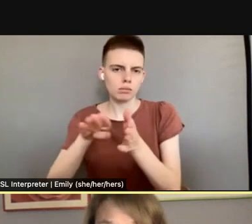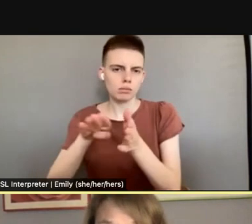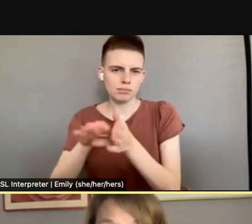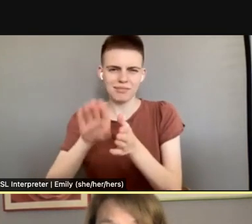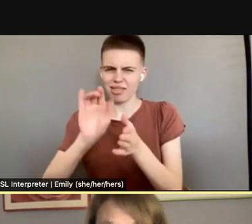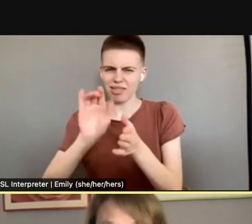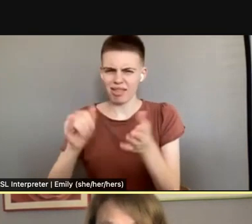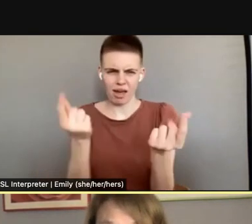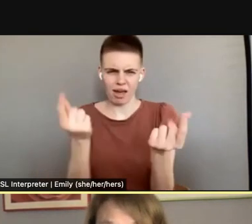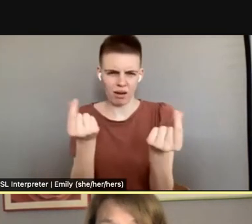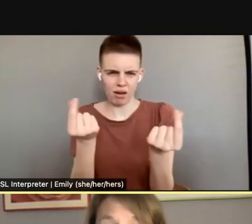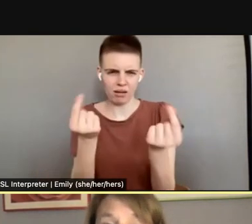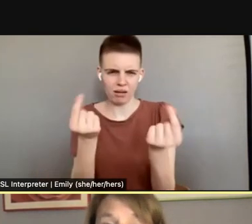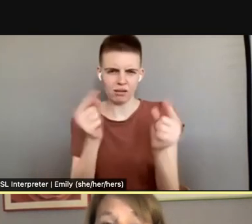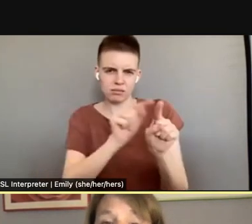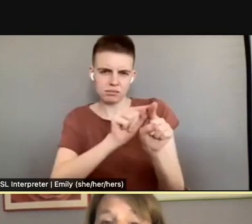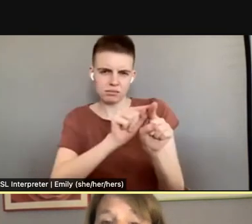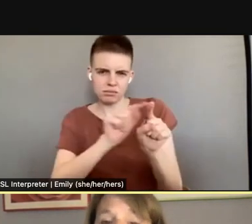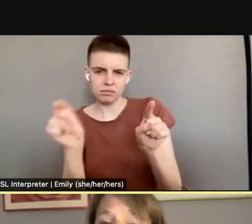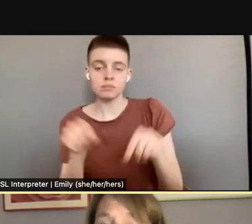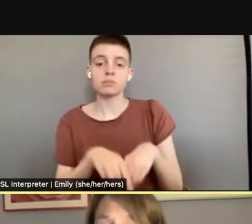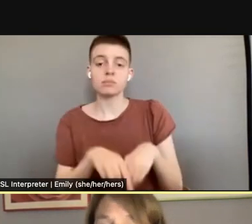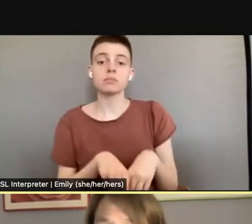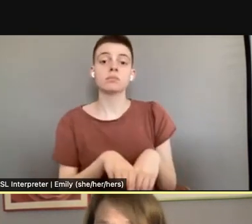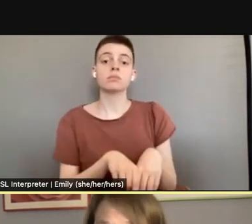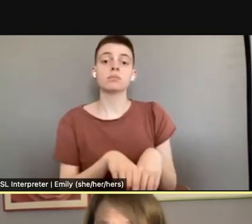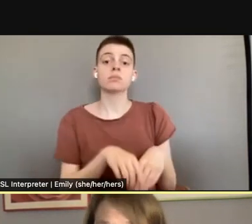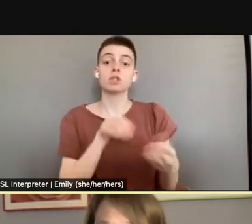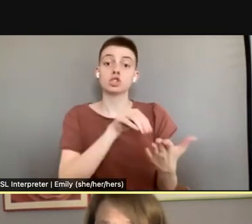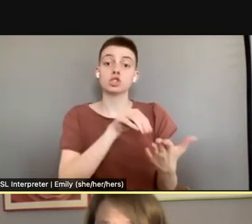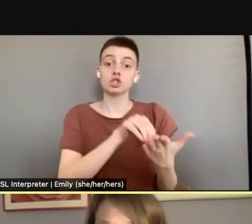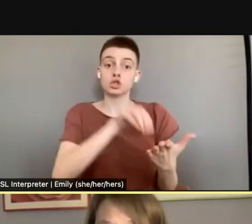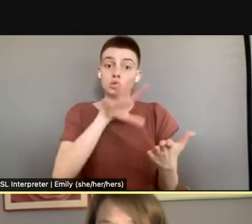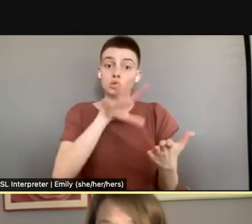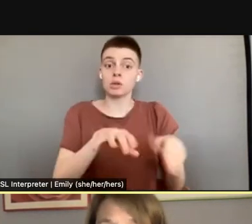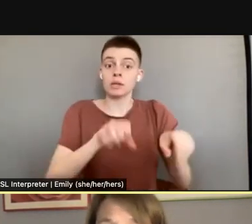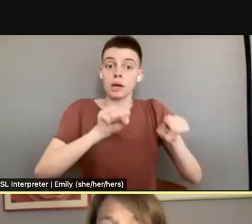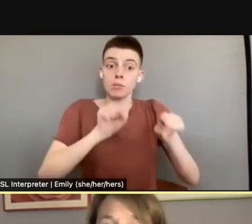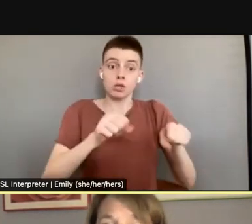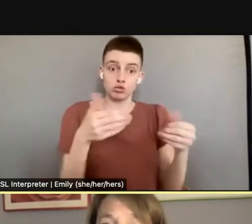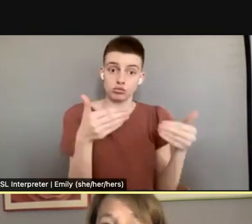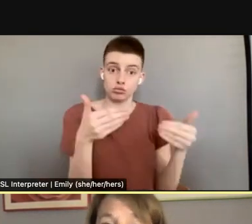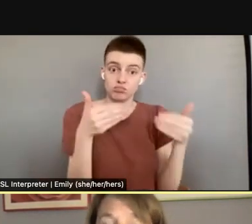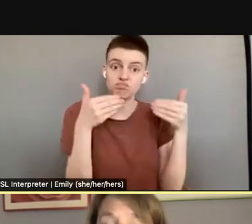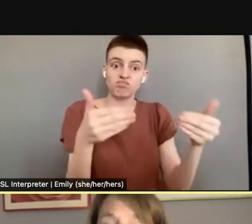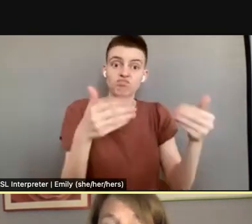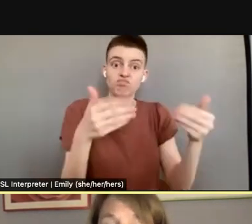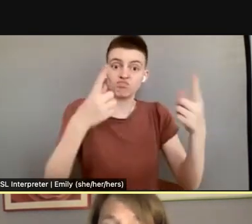to perform a task under adult guidance